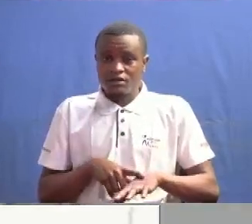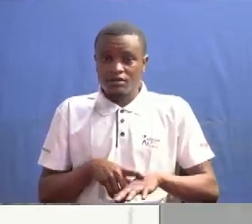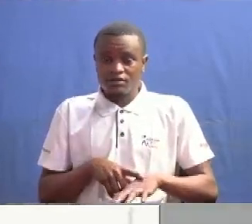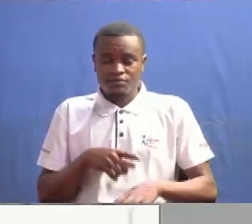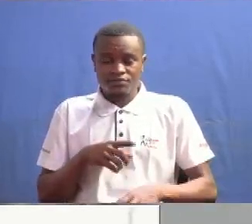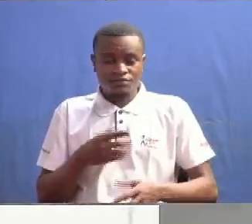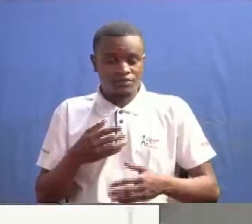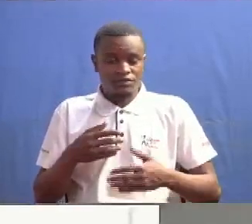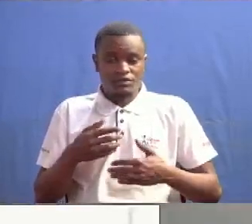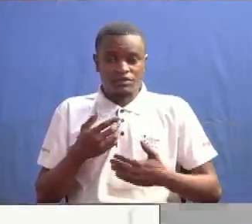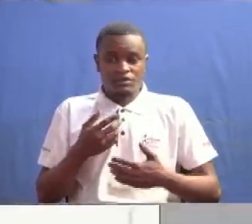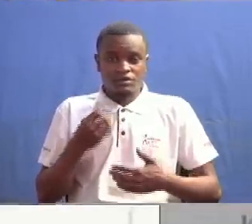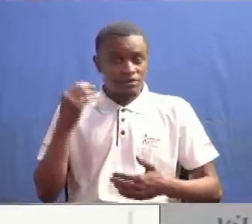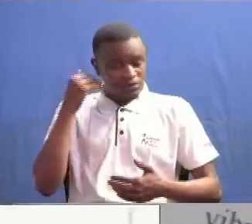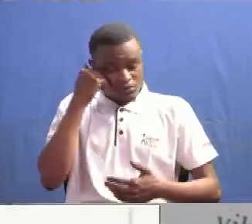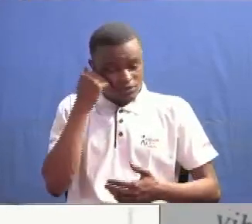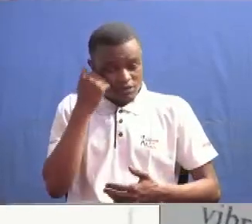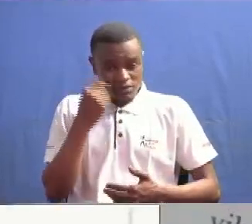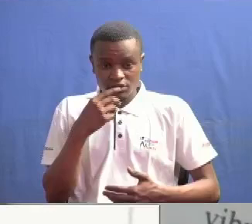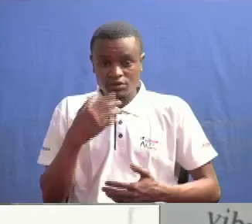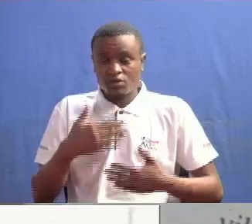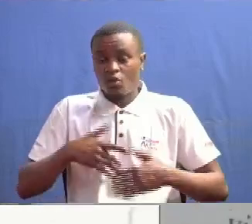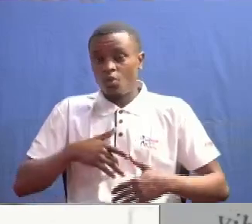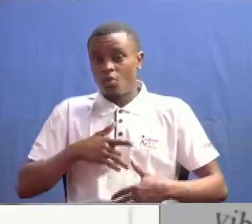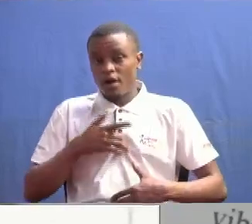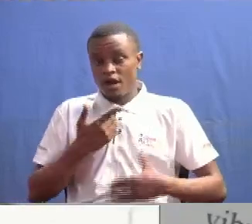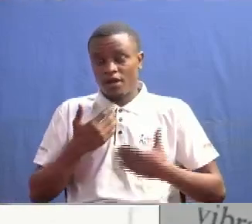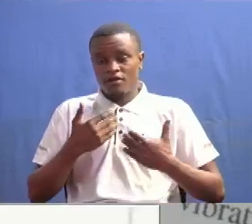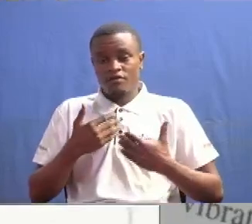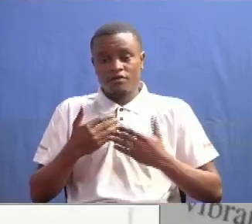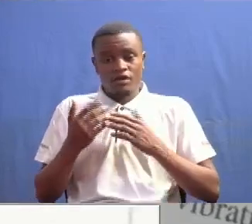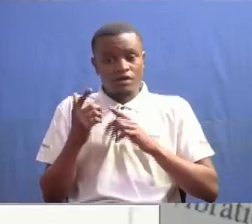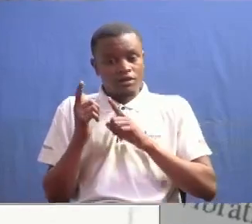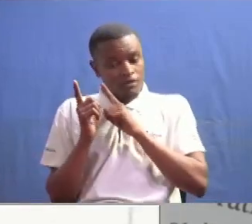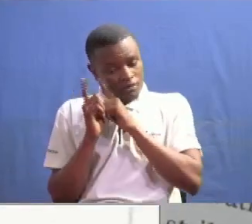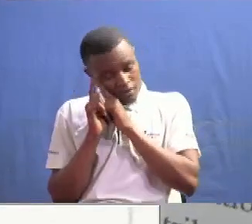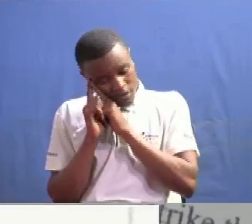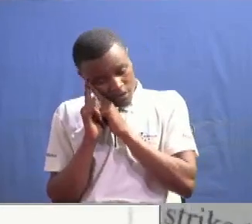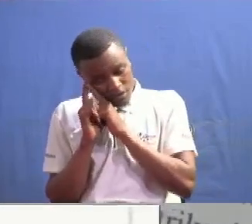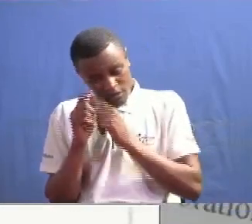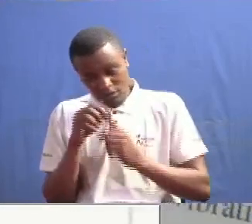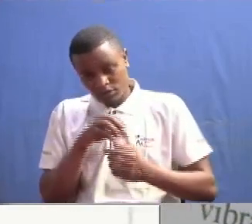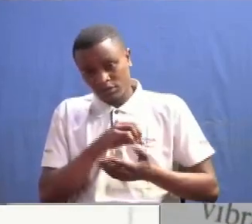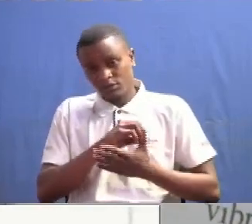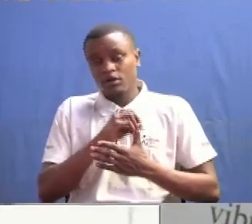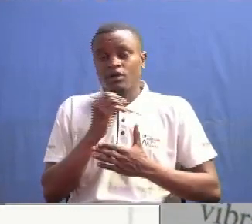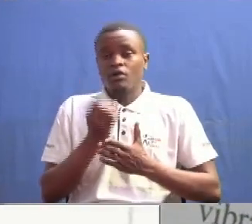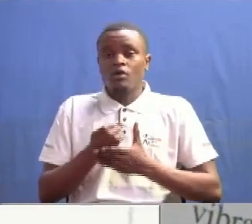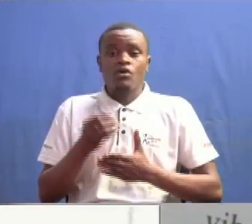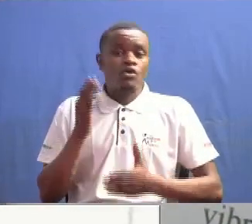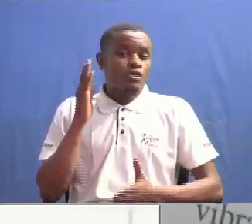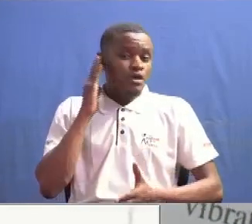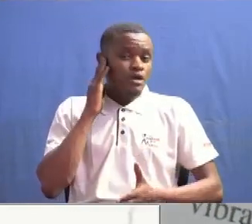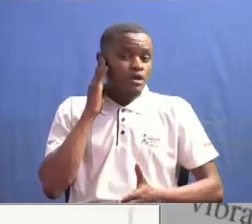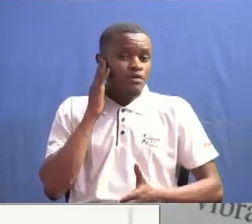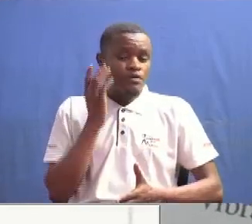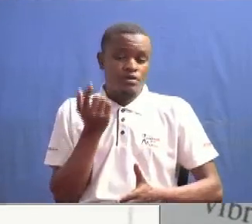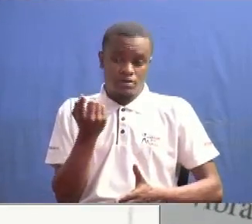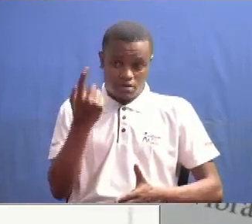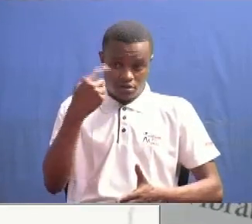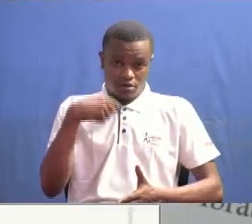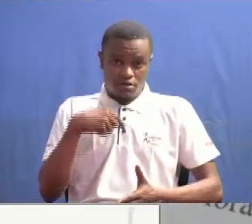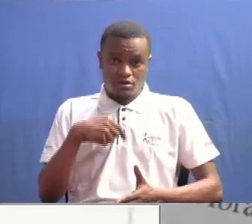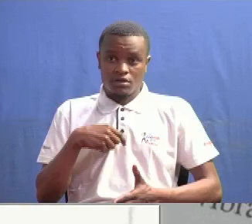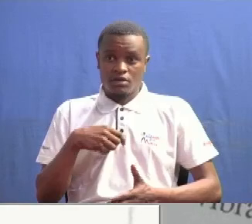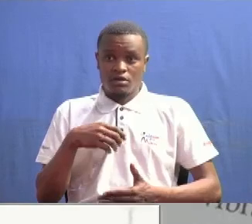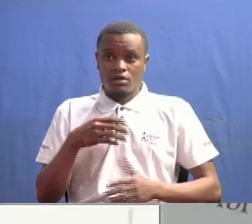dizziness and or with a hearing loss that usually comes suddenly. The dizziness is